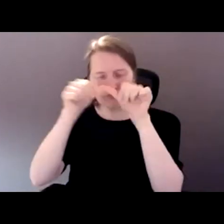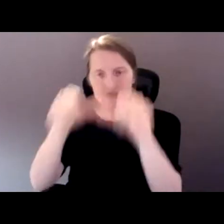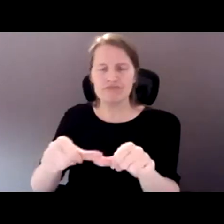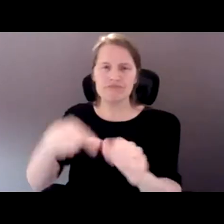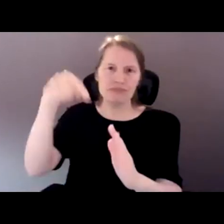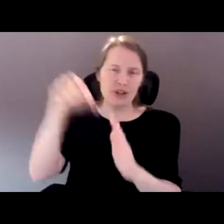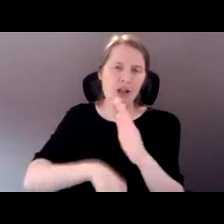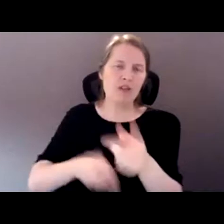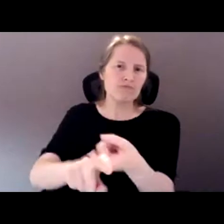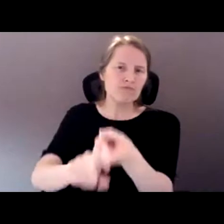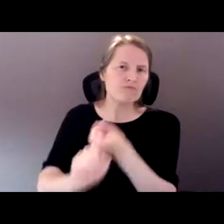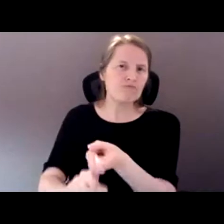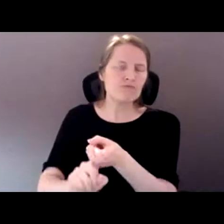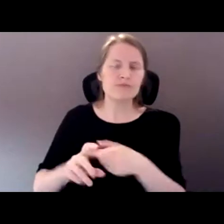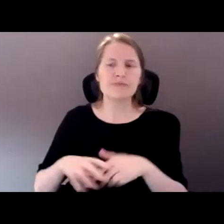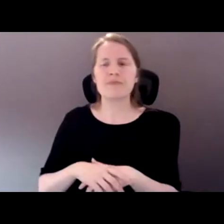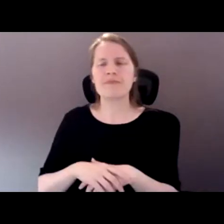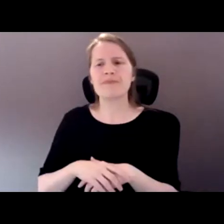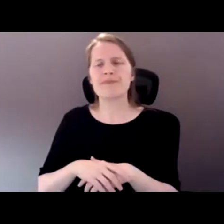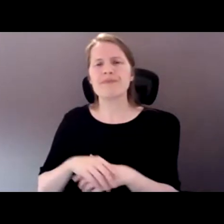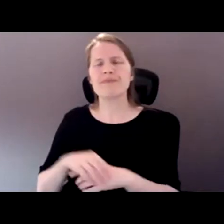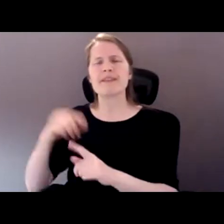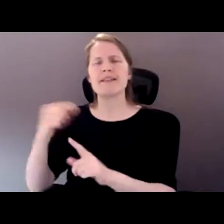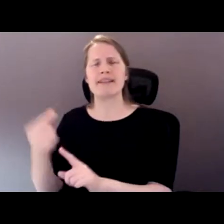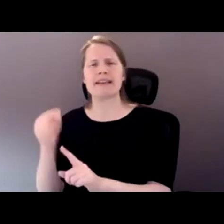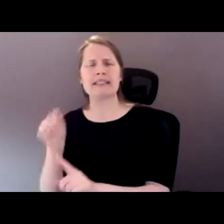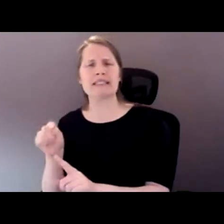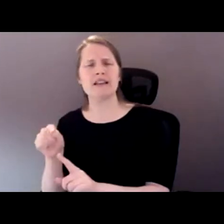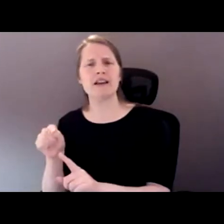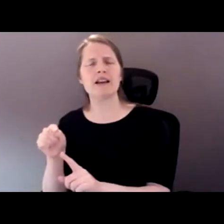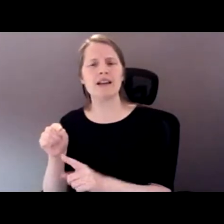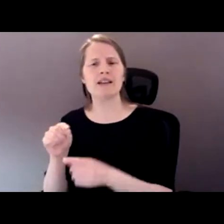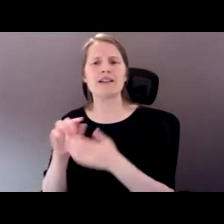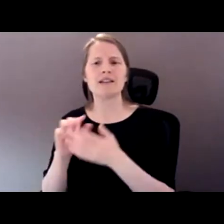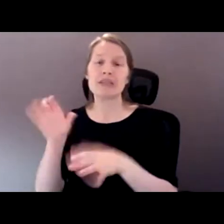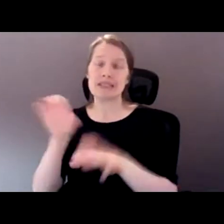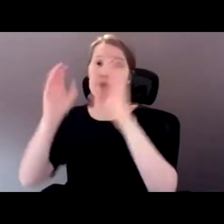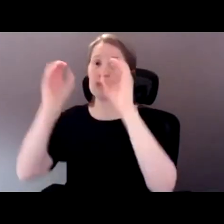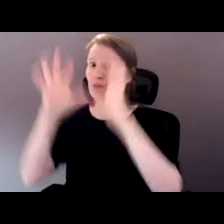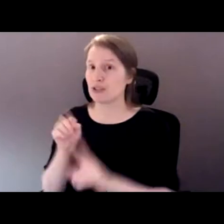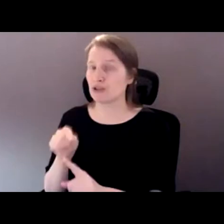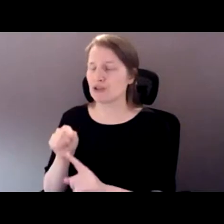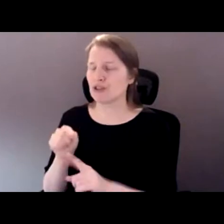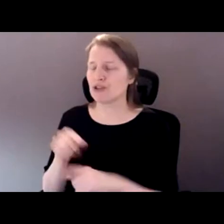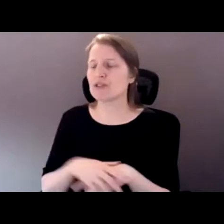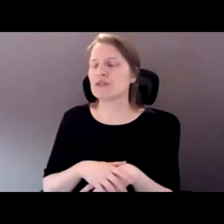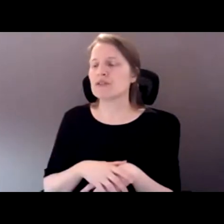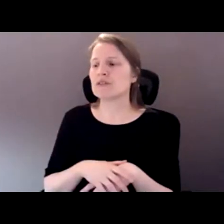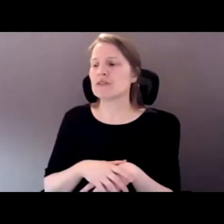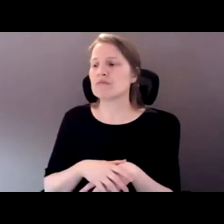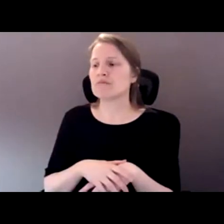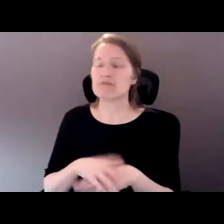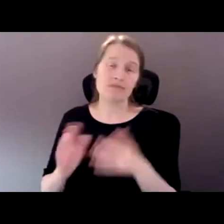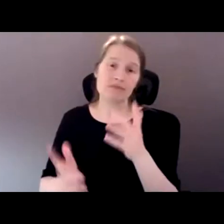relationship. Giessen went on to be a prominent chemistry professor, spending his entire